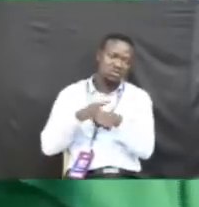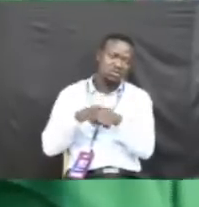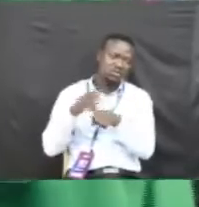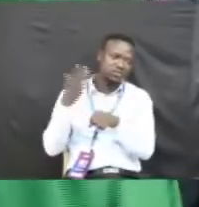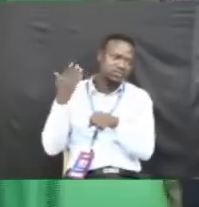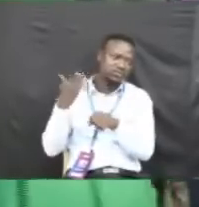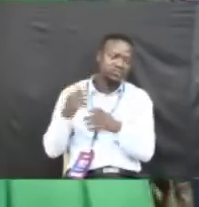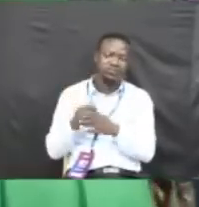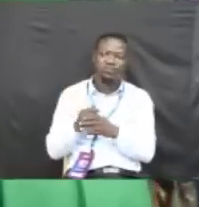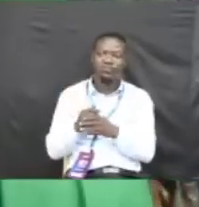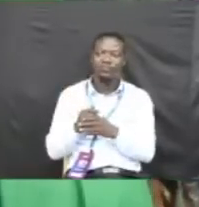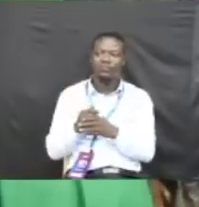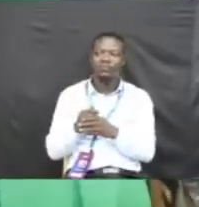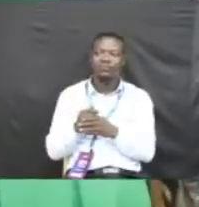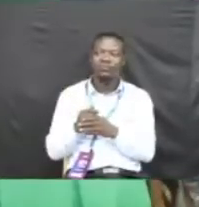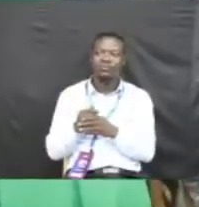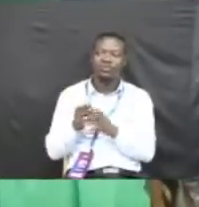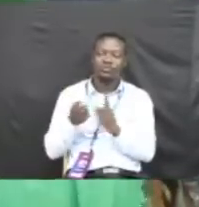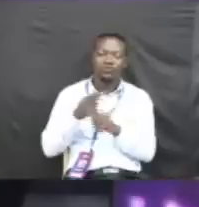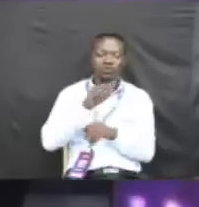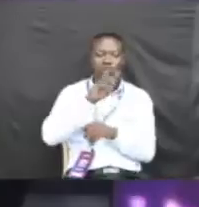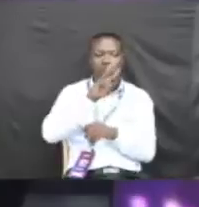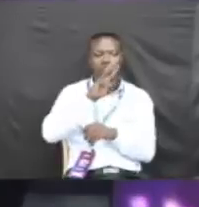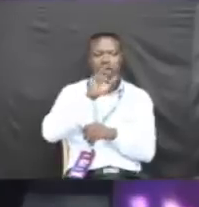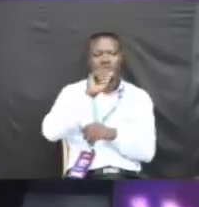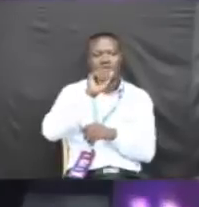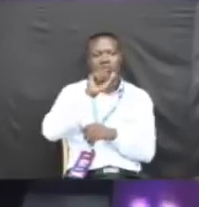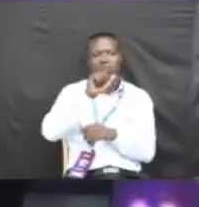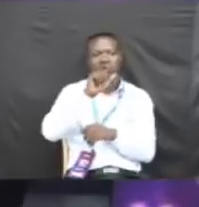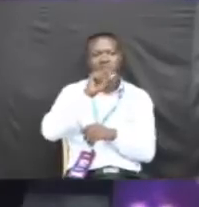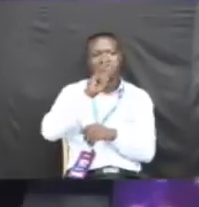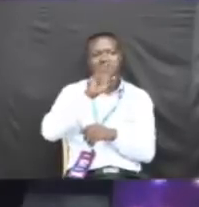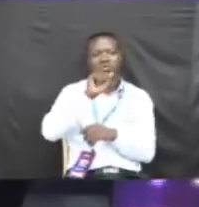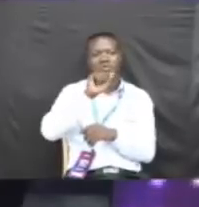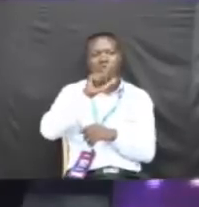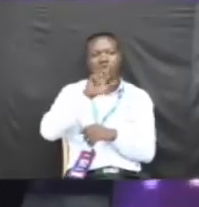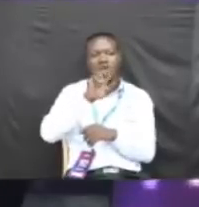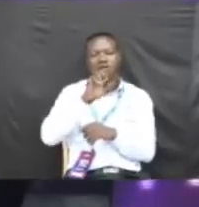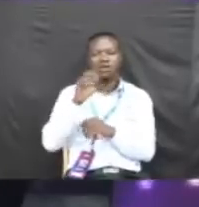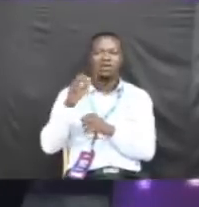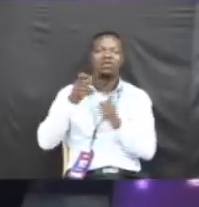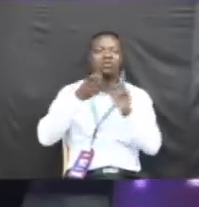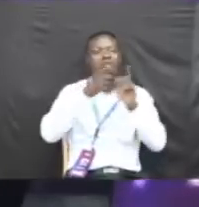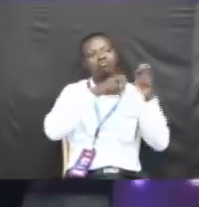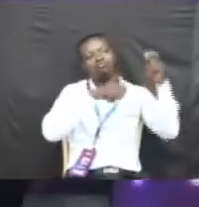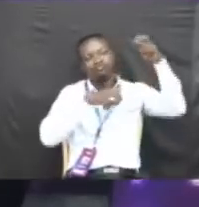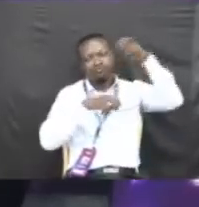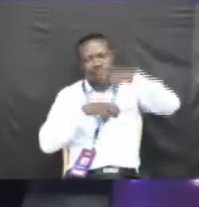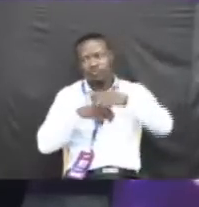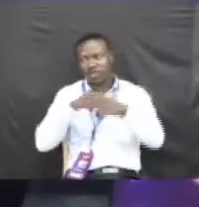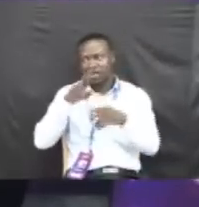pandemic from all all the way from Walwali. He came down to take that award. Let's clap for our brother